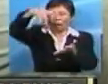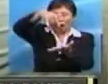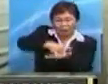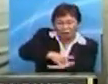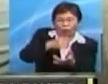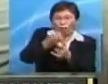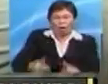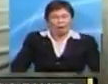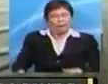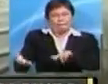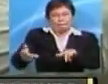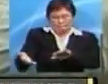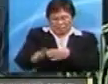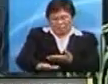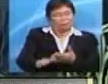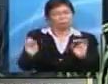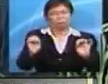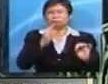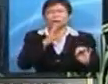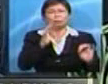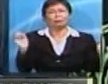or survivors. Or no survivors.